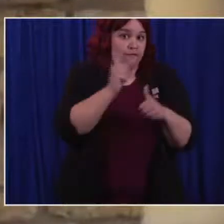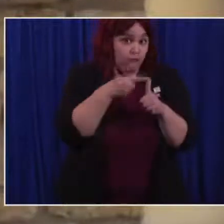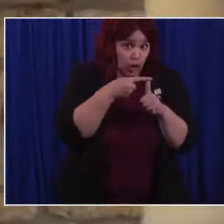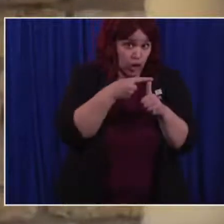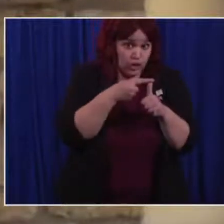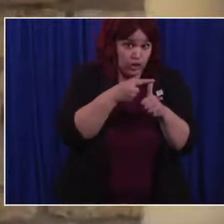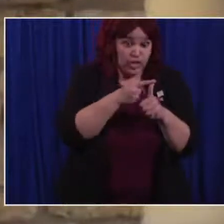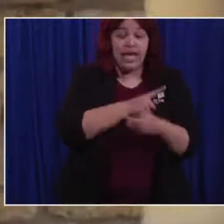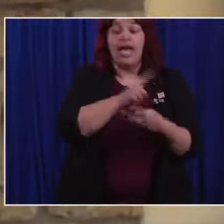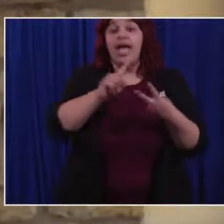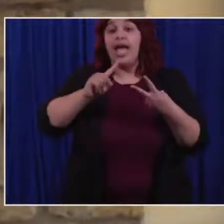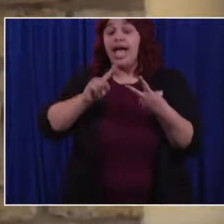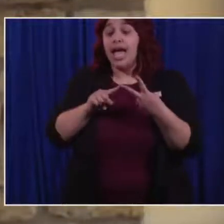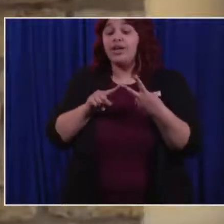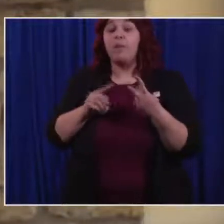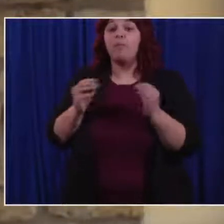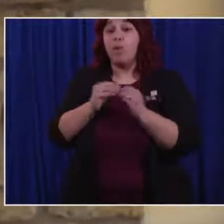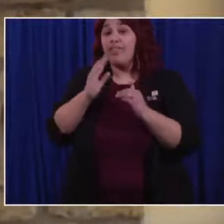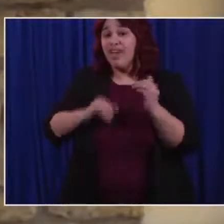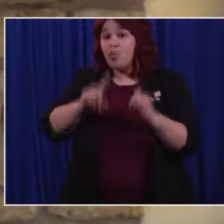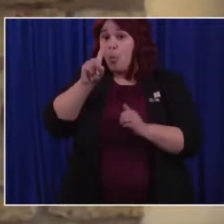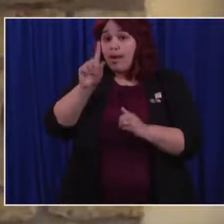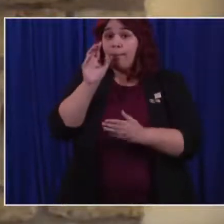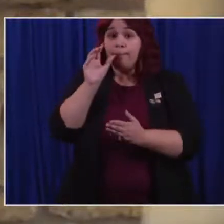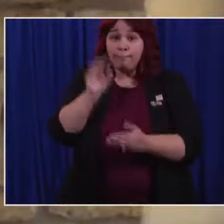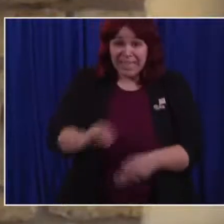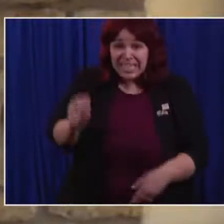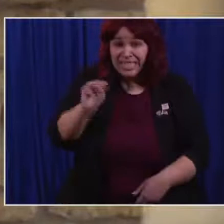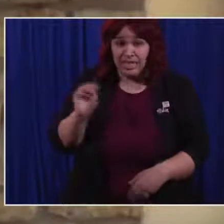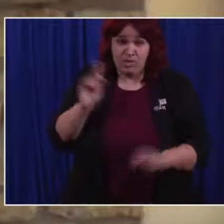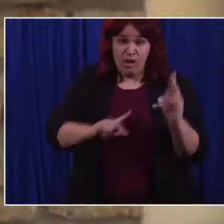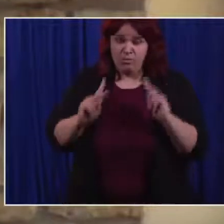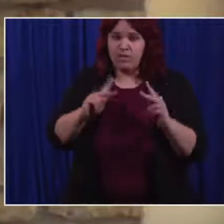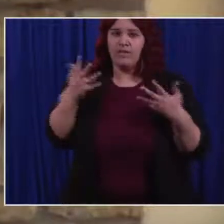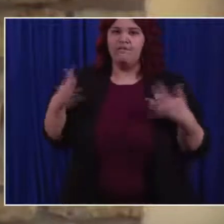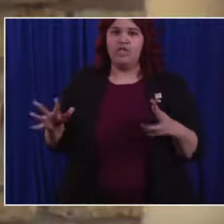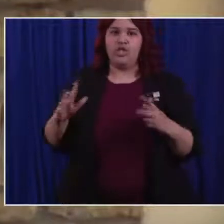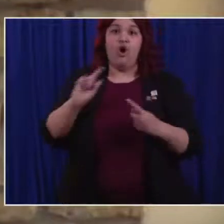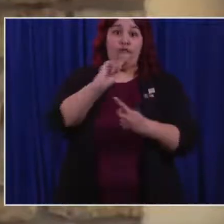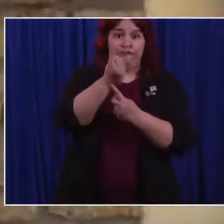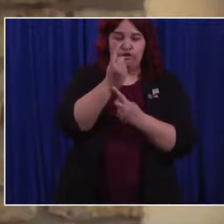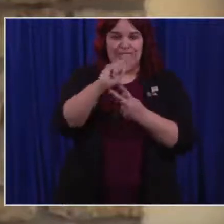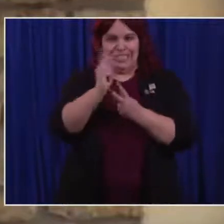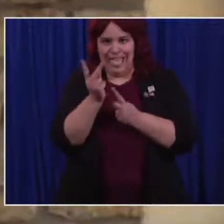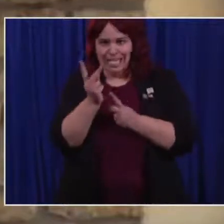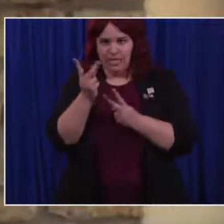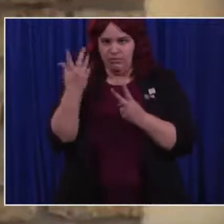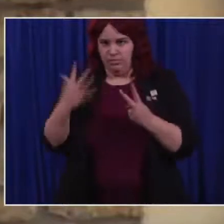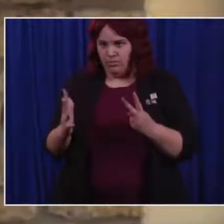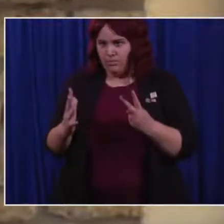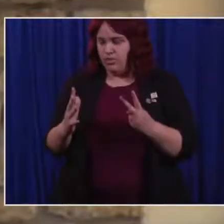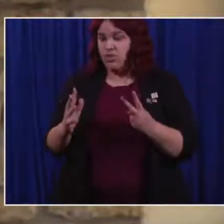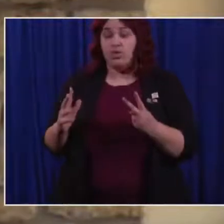have received their second shot. So we have a ways to go, but we're moving.